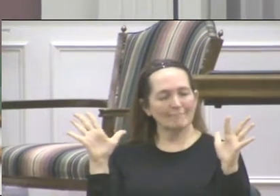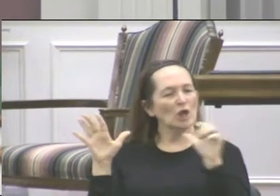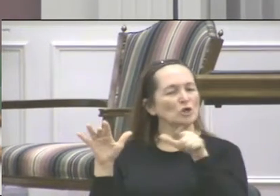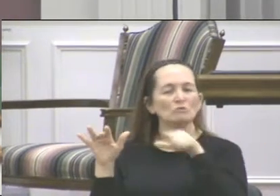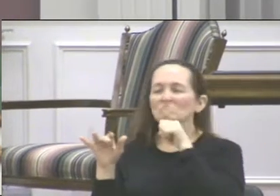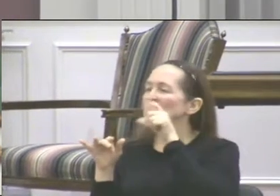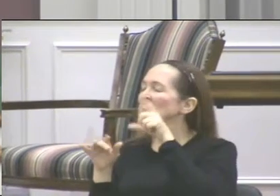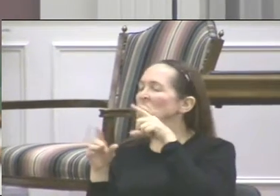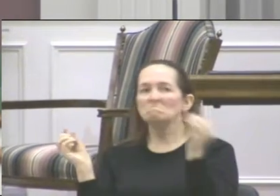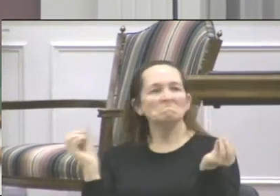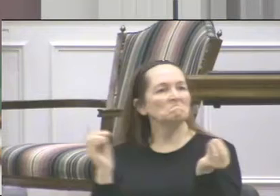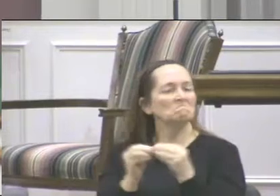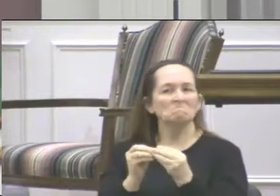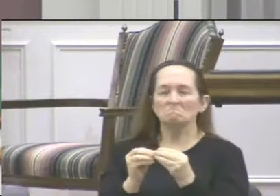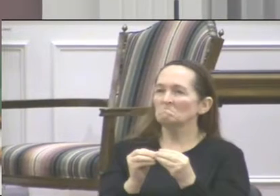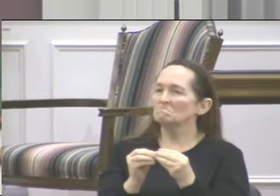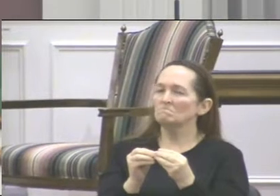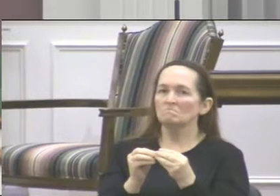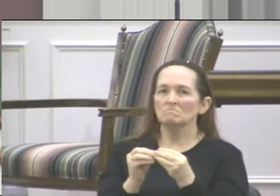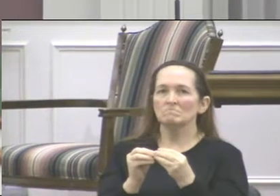You don't need any more.